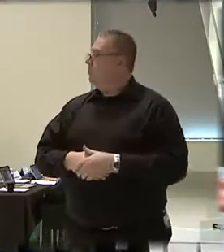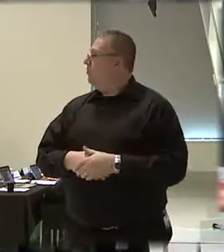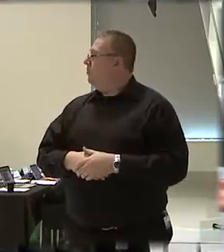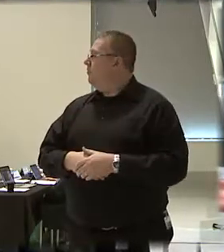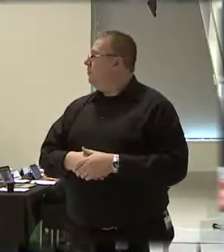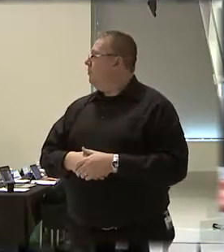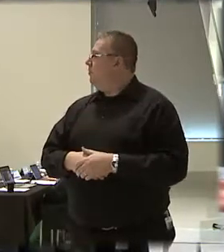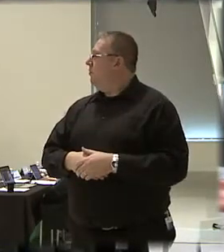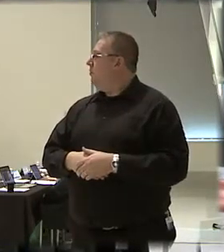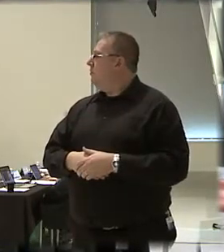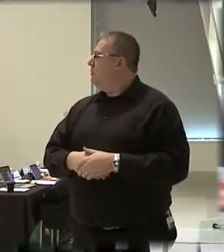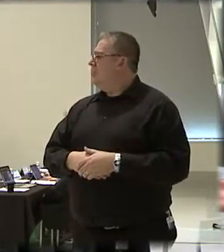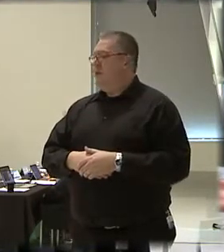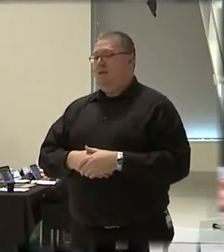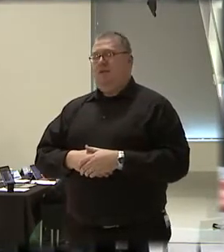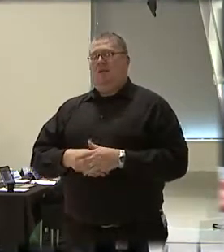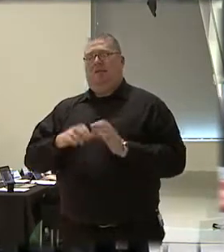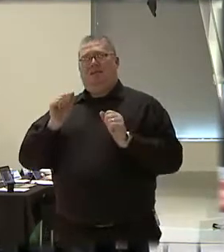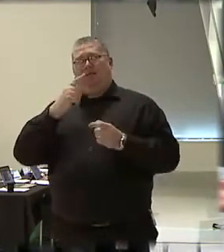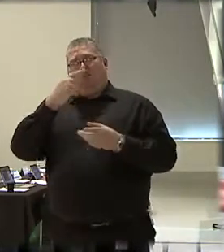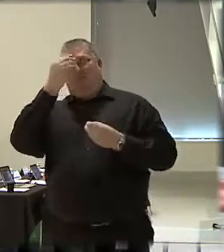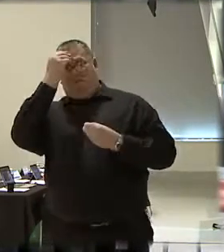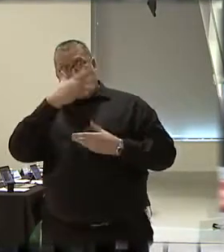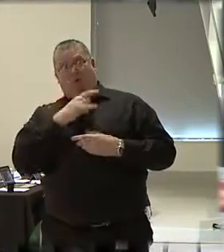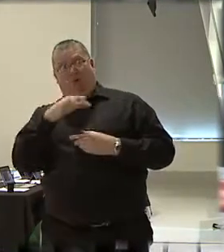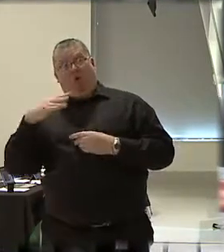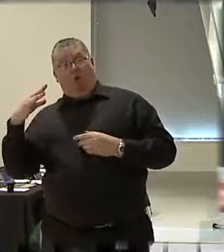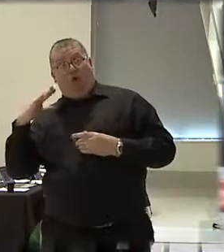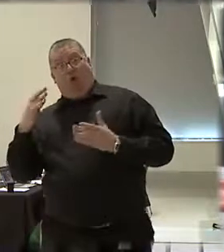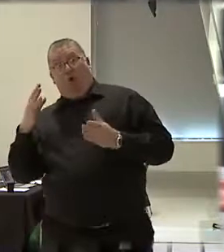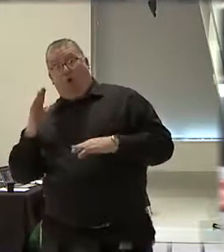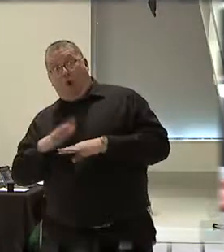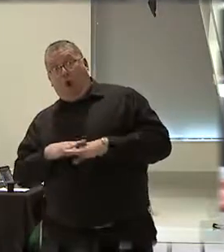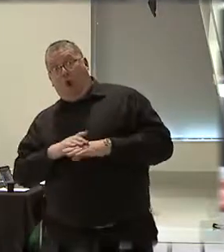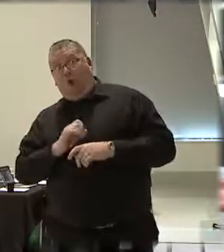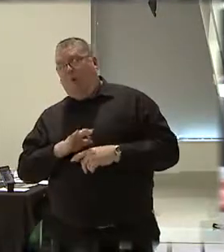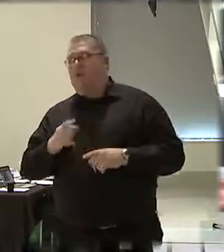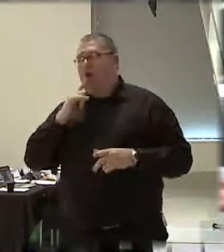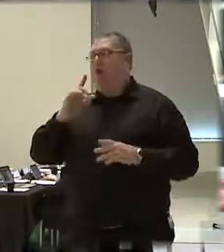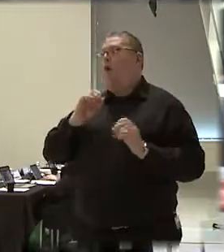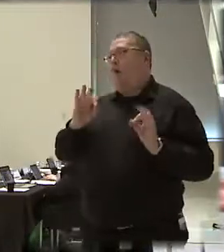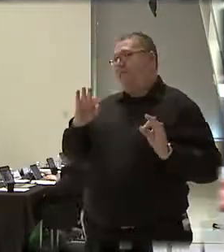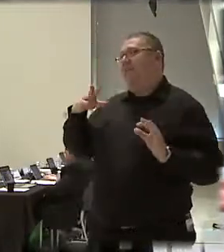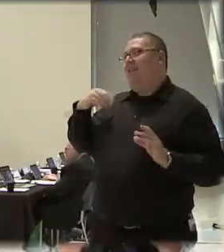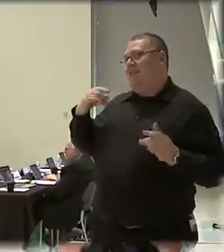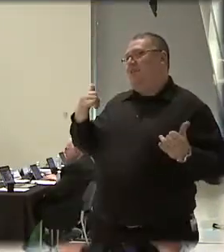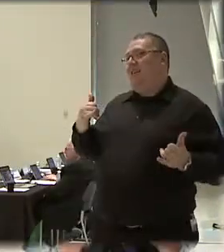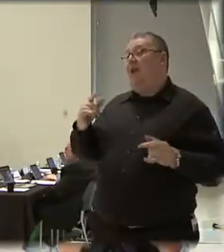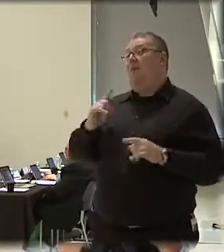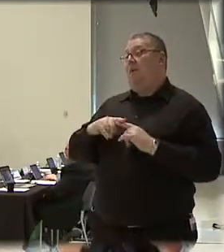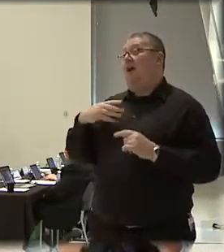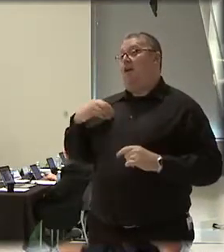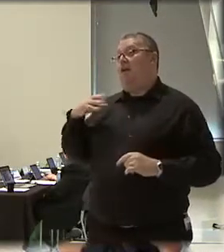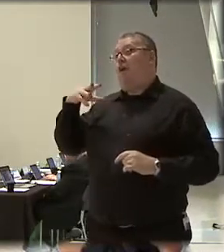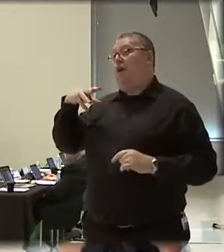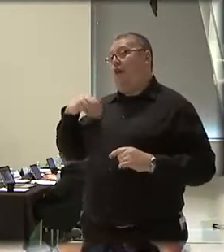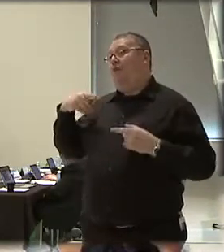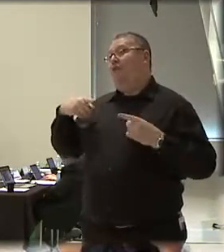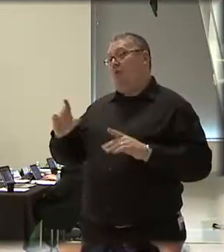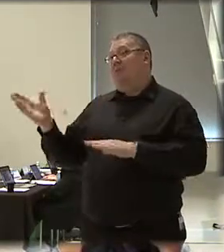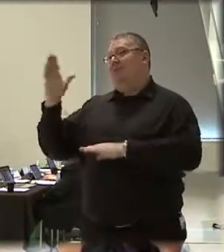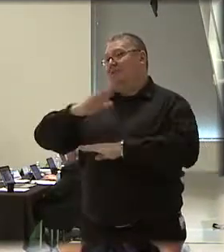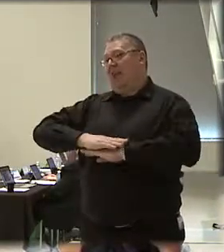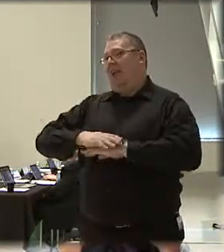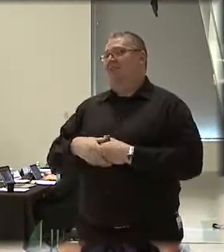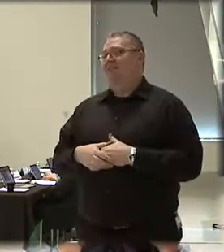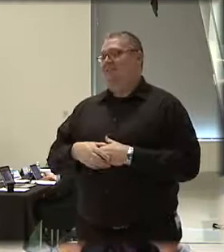So you're recording Can you inform us whether it's on or off right now? It's off right now, but it's been on and off throughout the day.